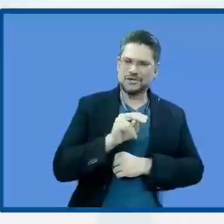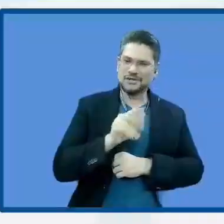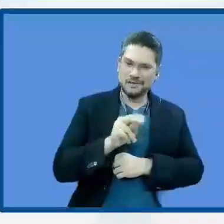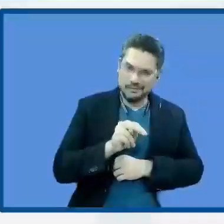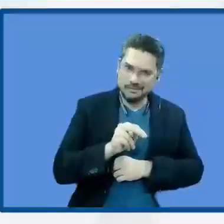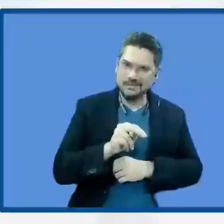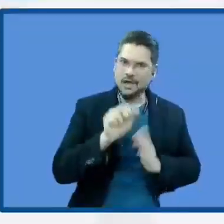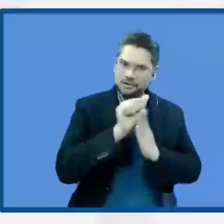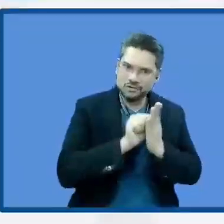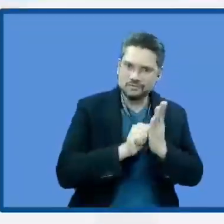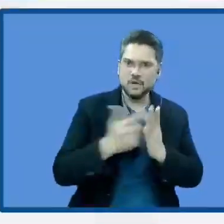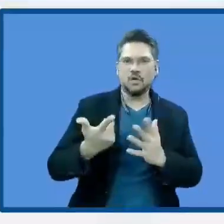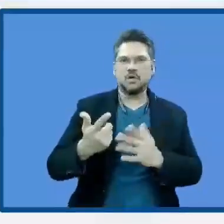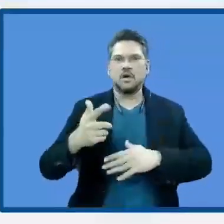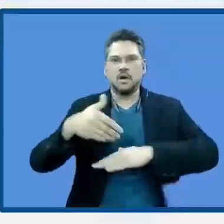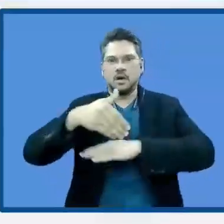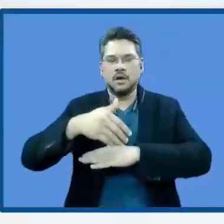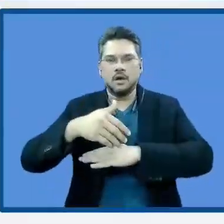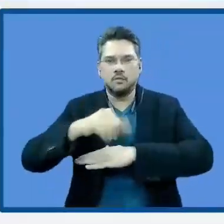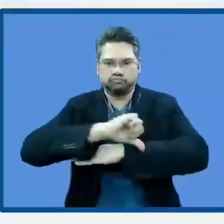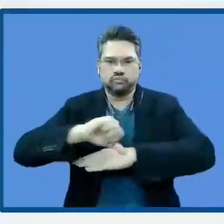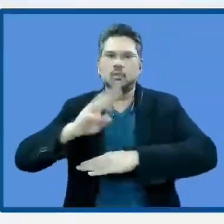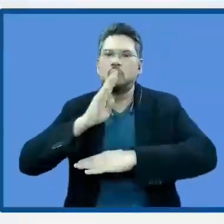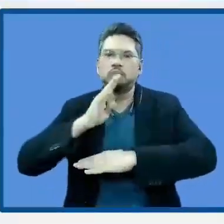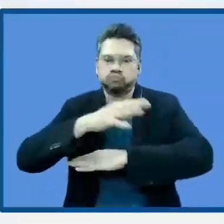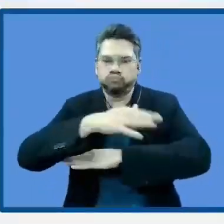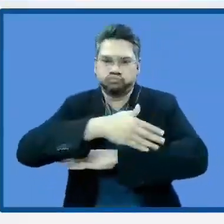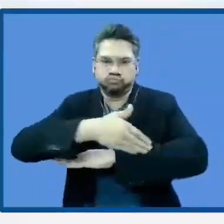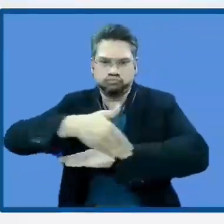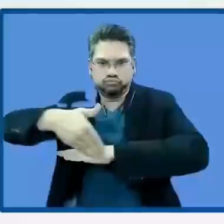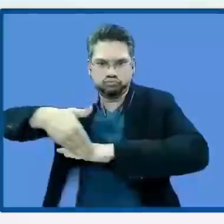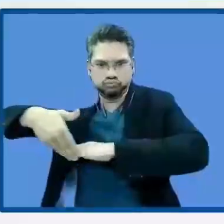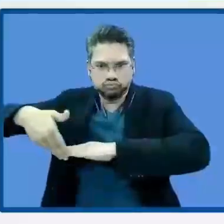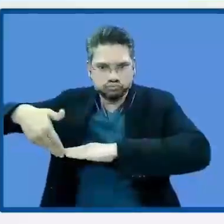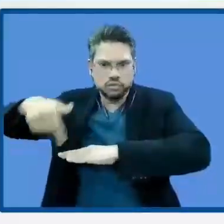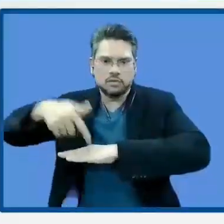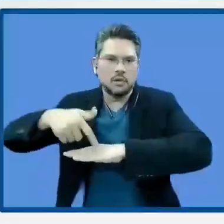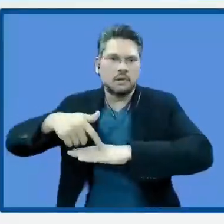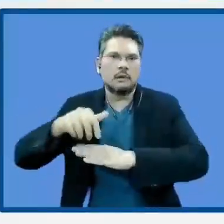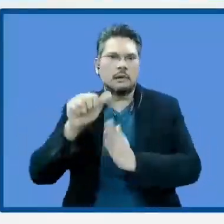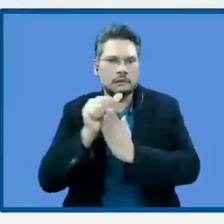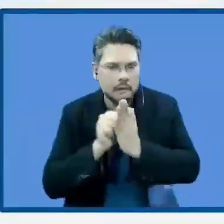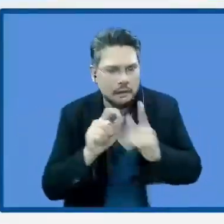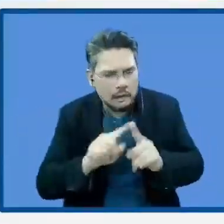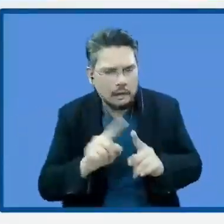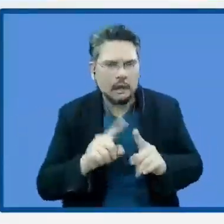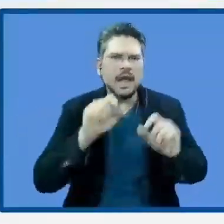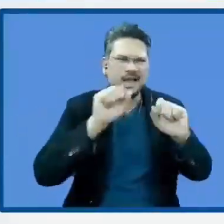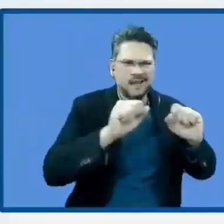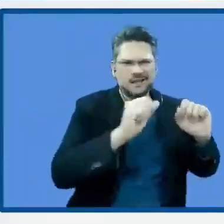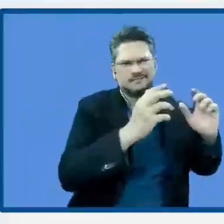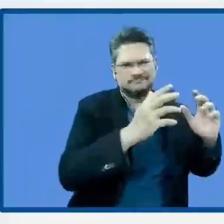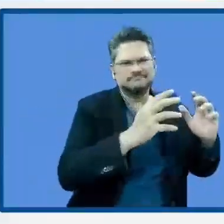then all together we are able to take these policies down to the local level and the communities level. And